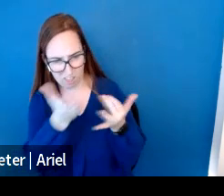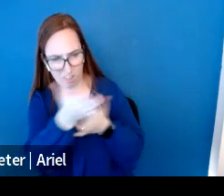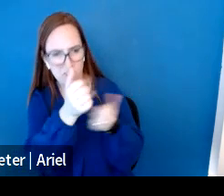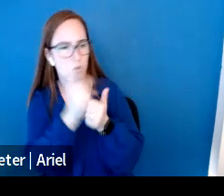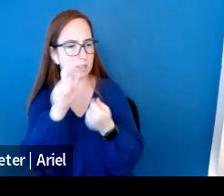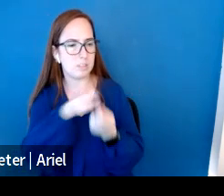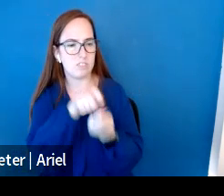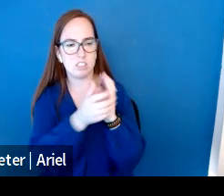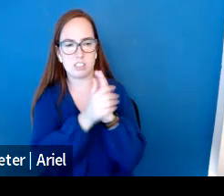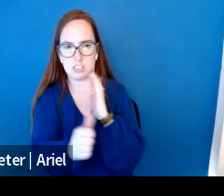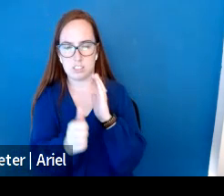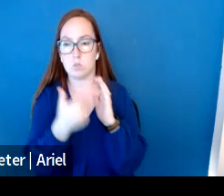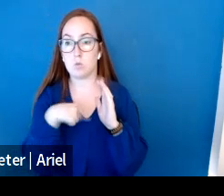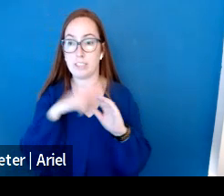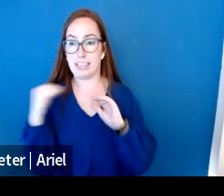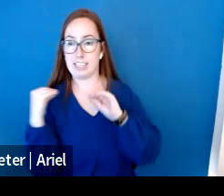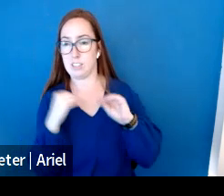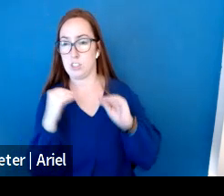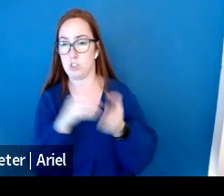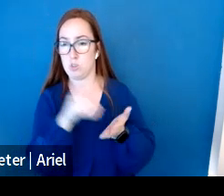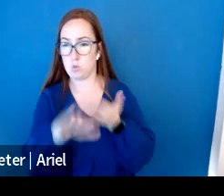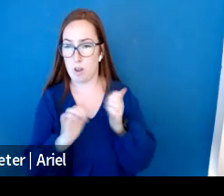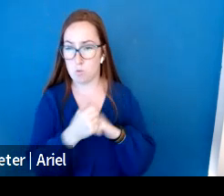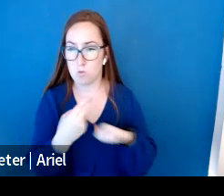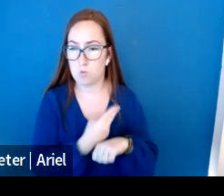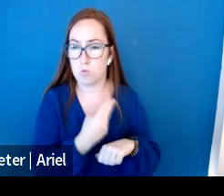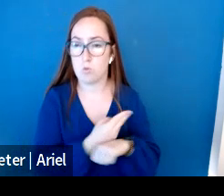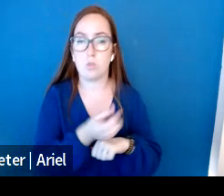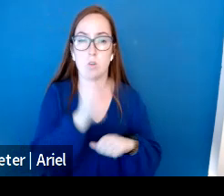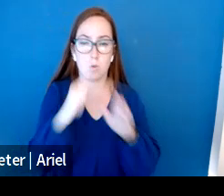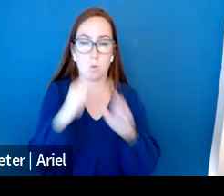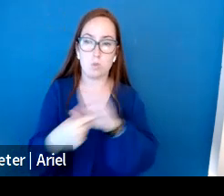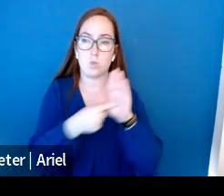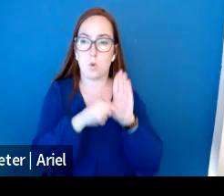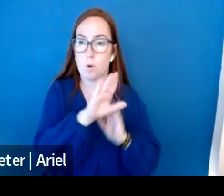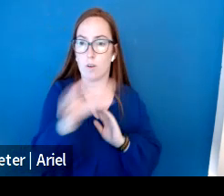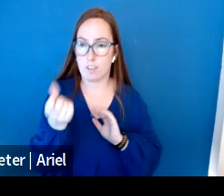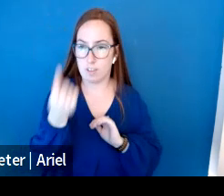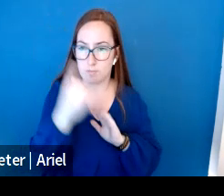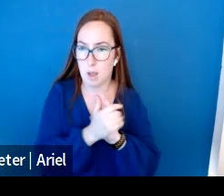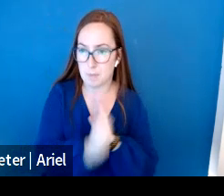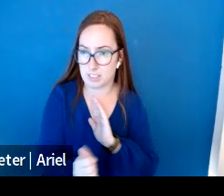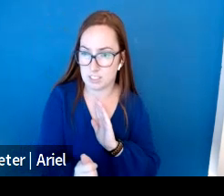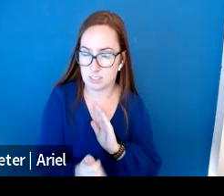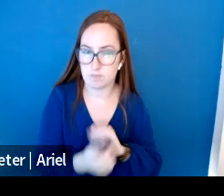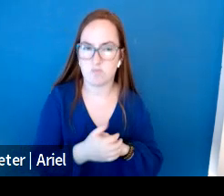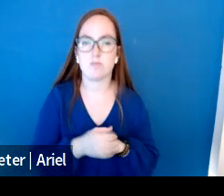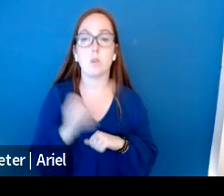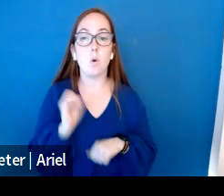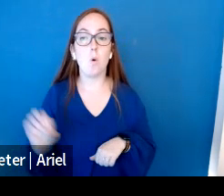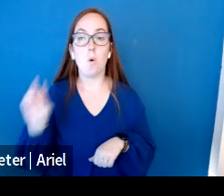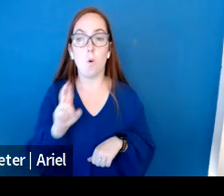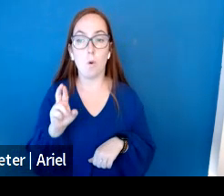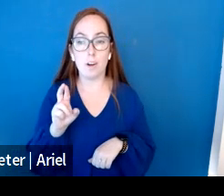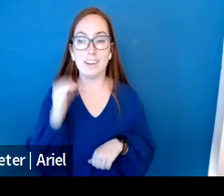can instruct our students in that reflect those competencies we want them to develop, or in the competencies that